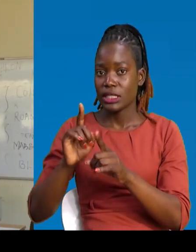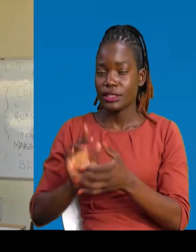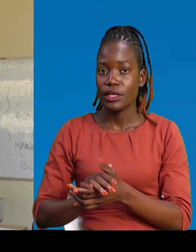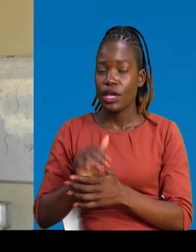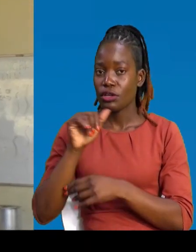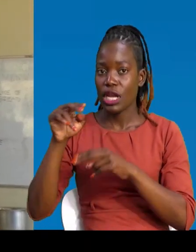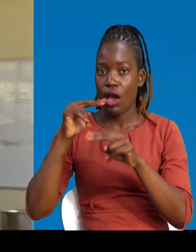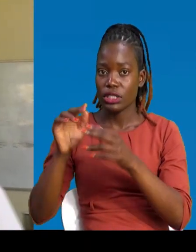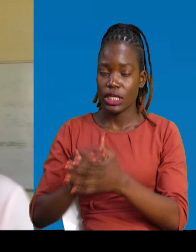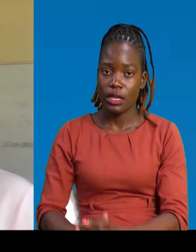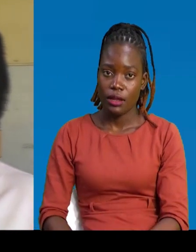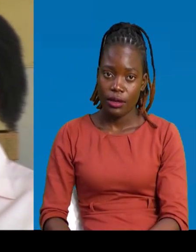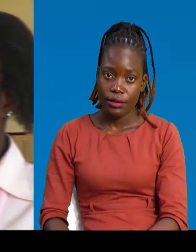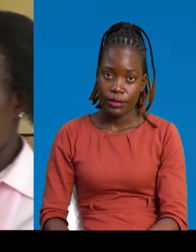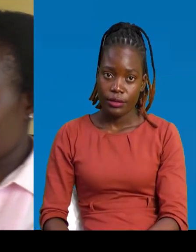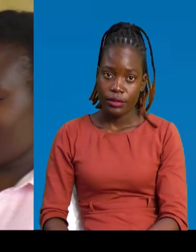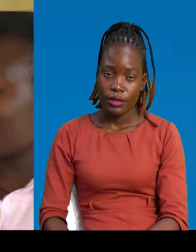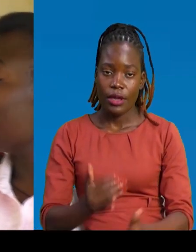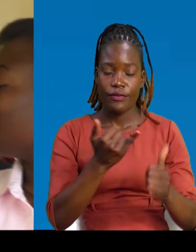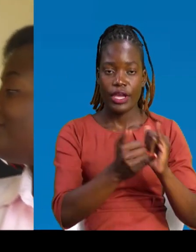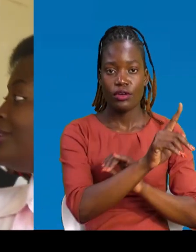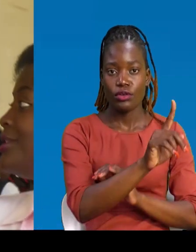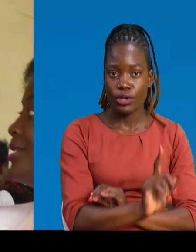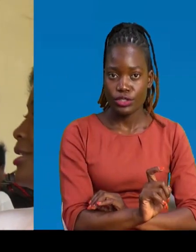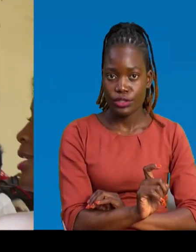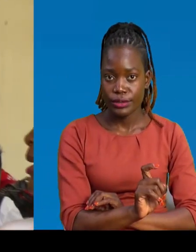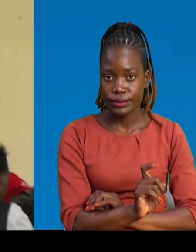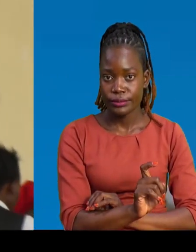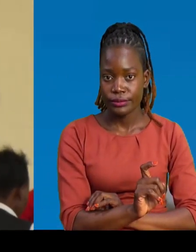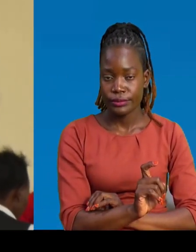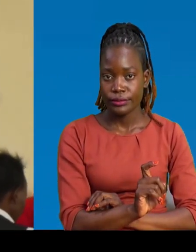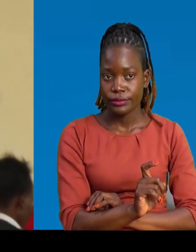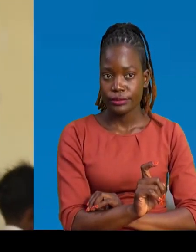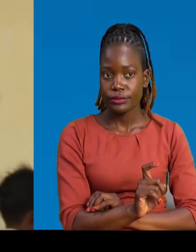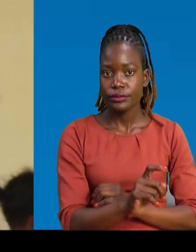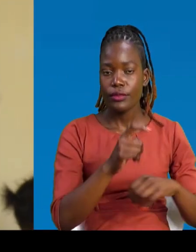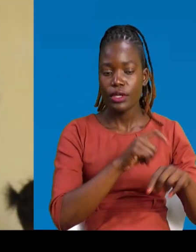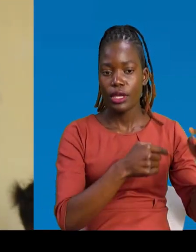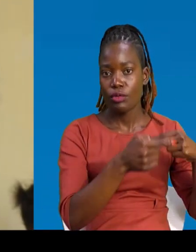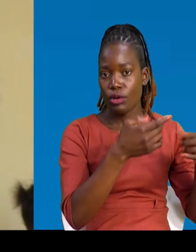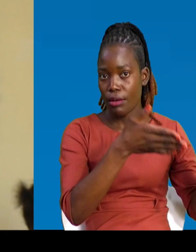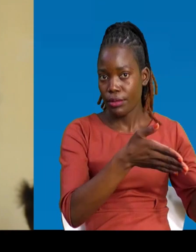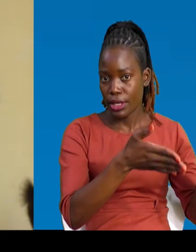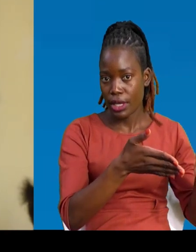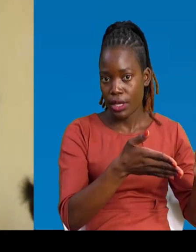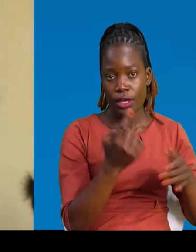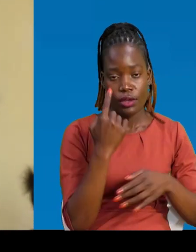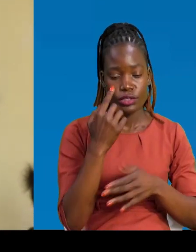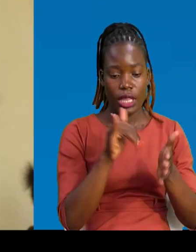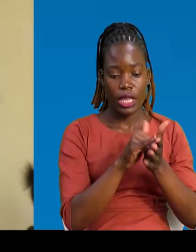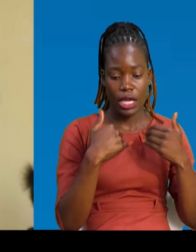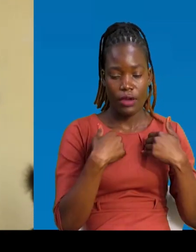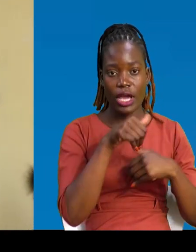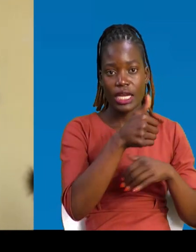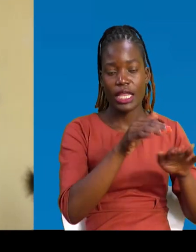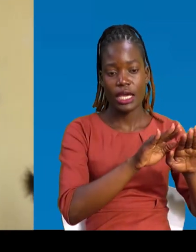Yeah. Final question. Normally, when we come here, huwa napata kuna setup ingine.